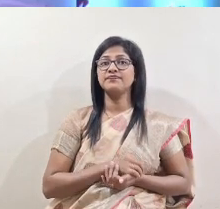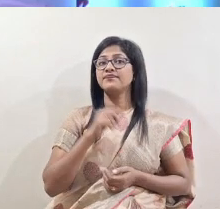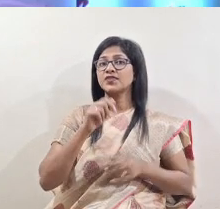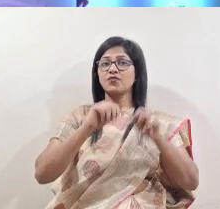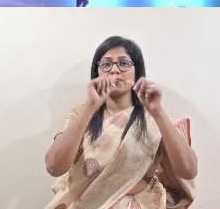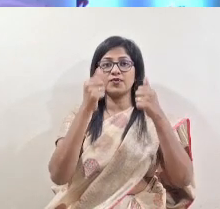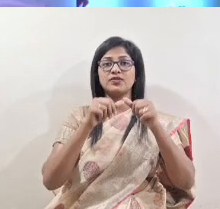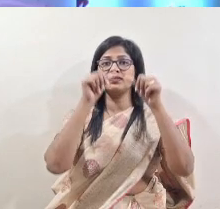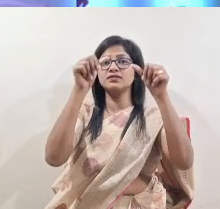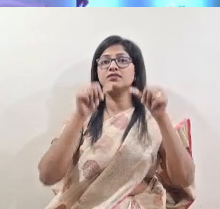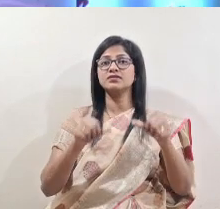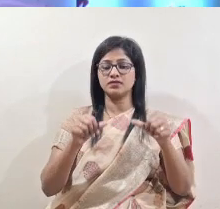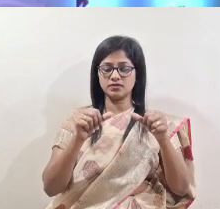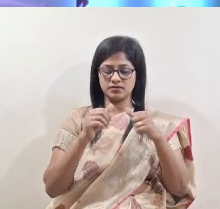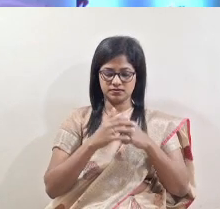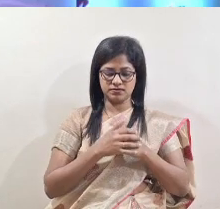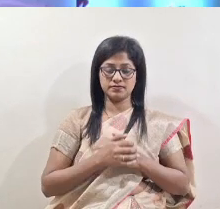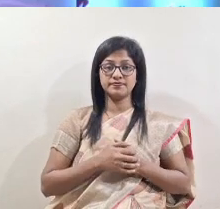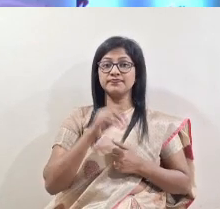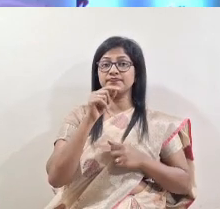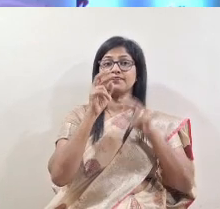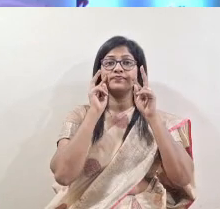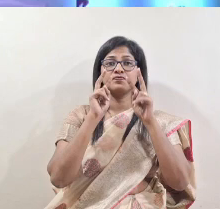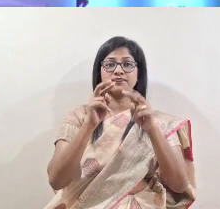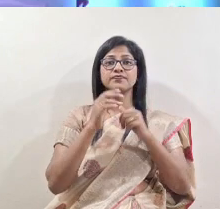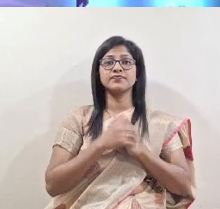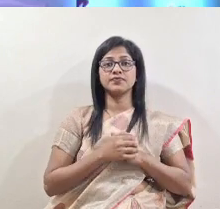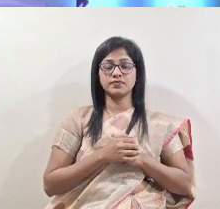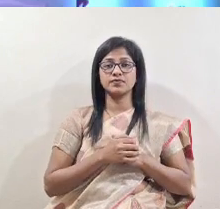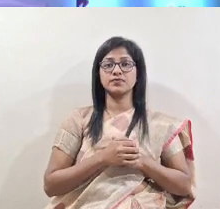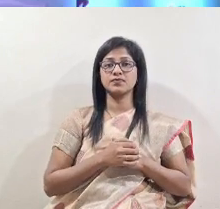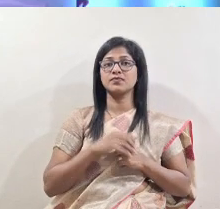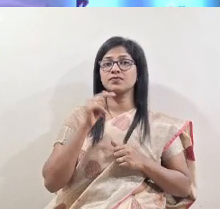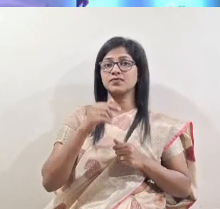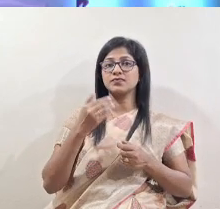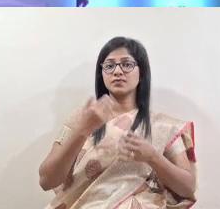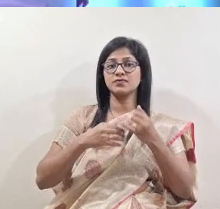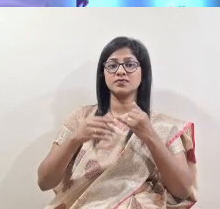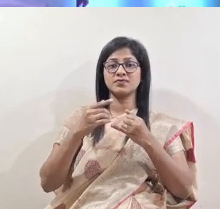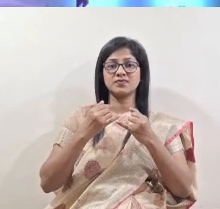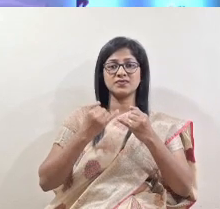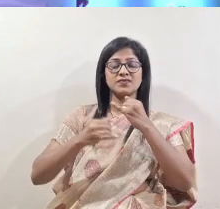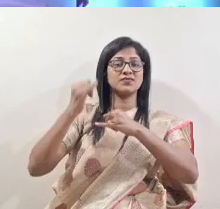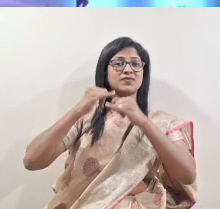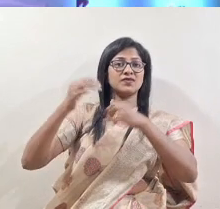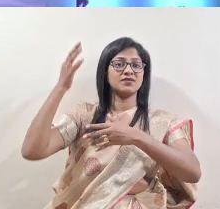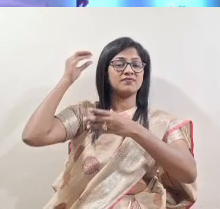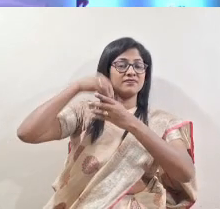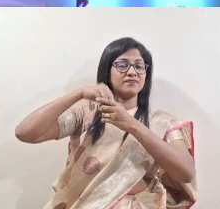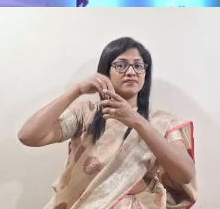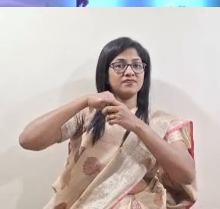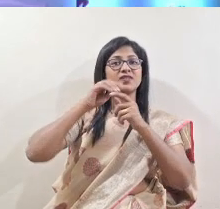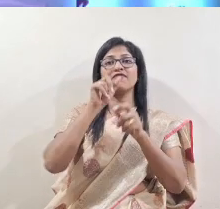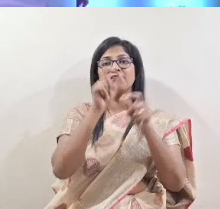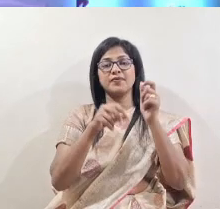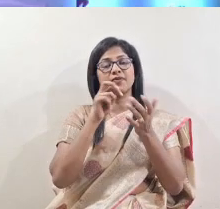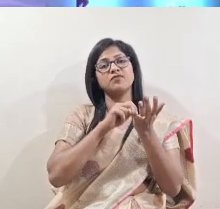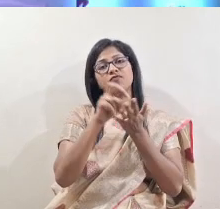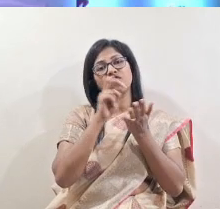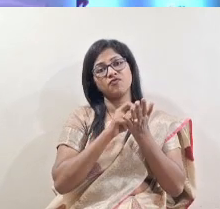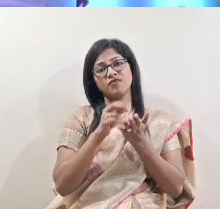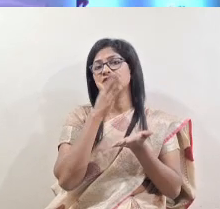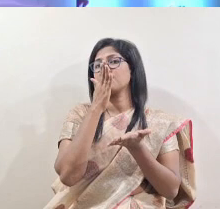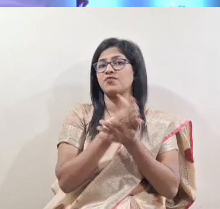So coming to the model results. So as you can see, there's an inherent tendency of a pedestrian is to walk rather